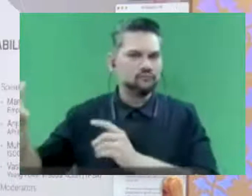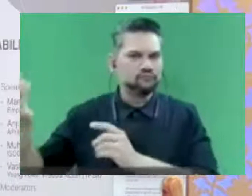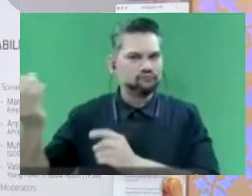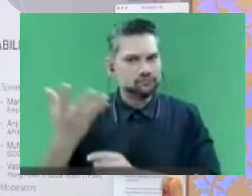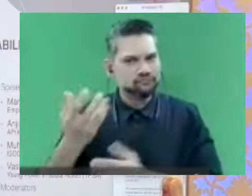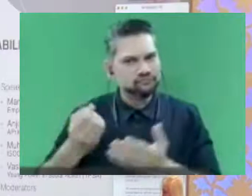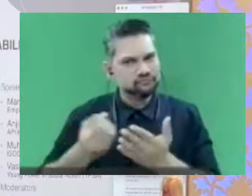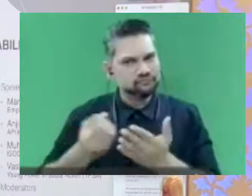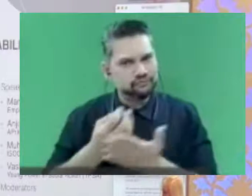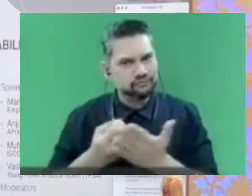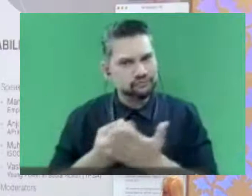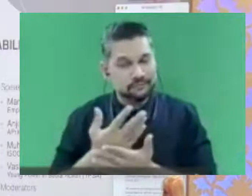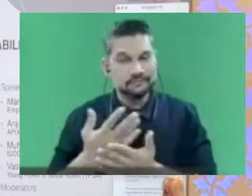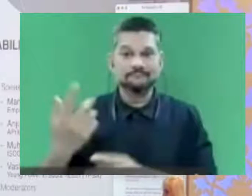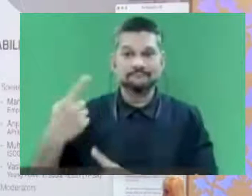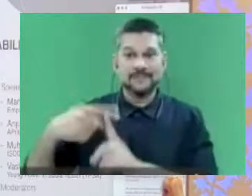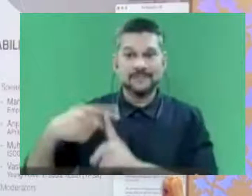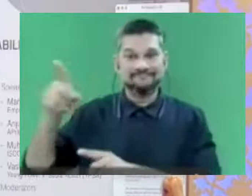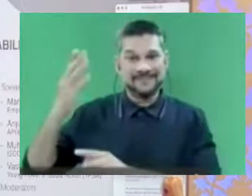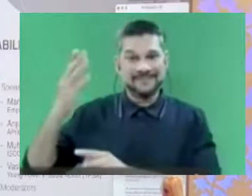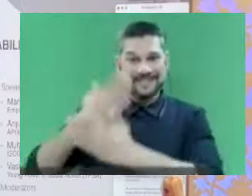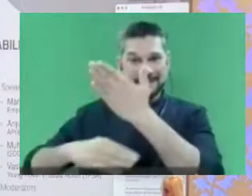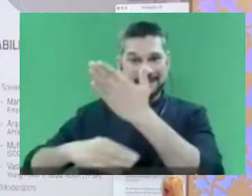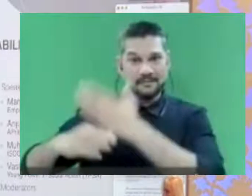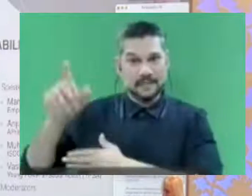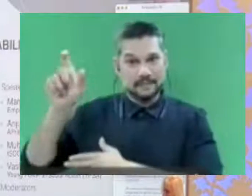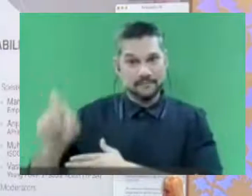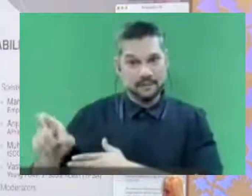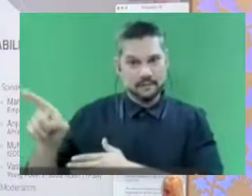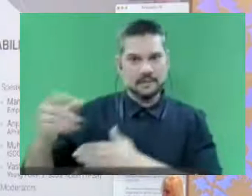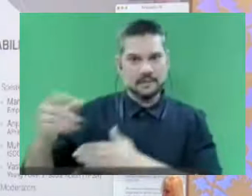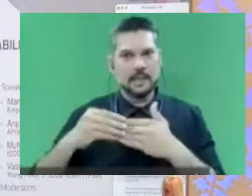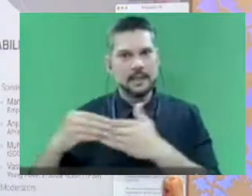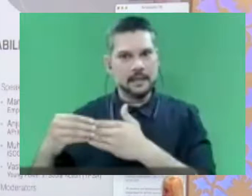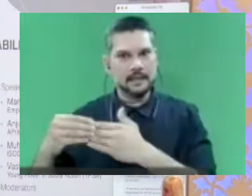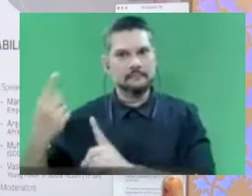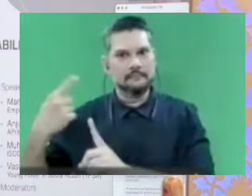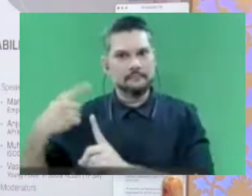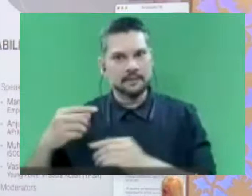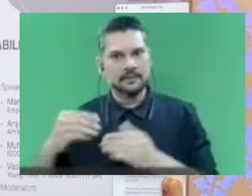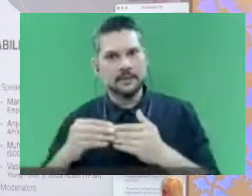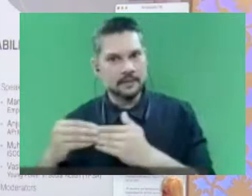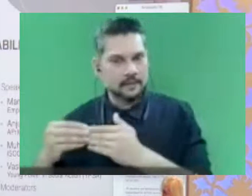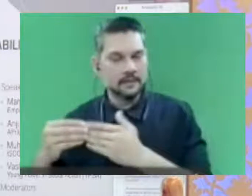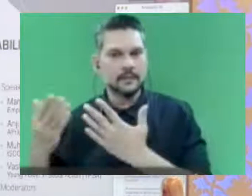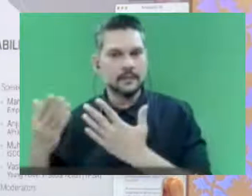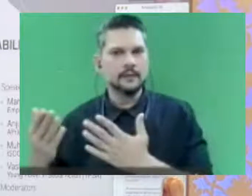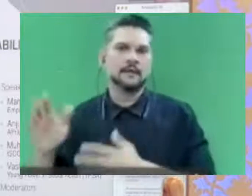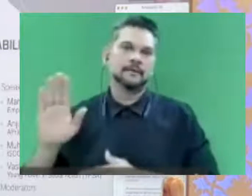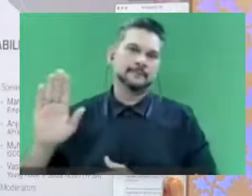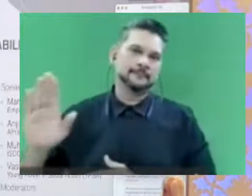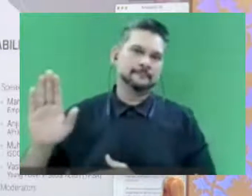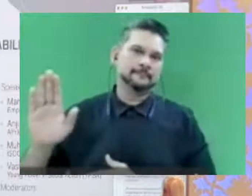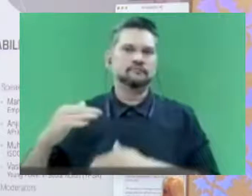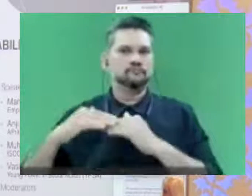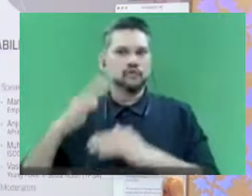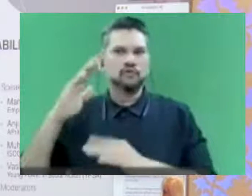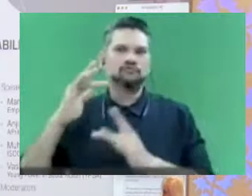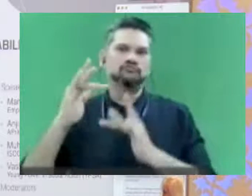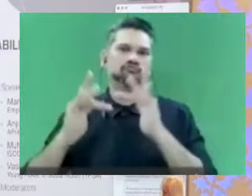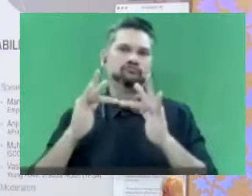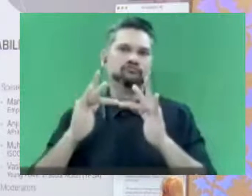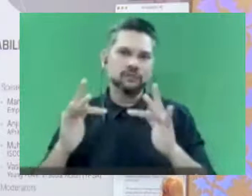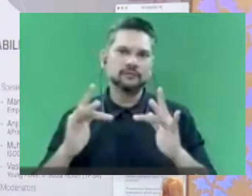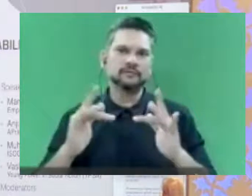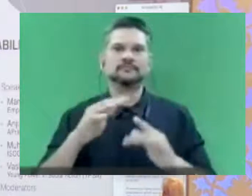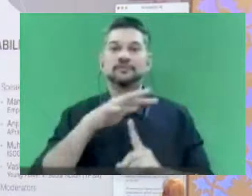that as a disability leader and a leader generally, he is on the Internet Society Board of